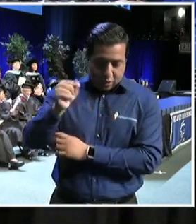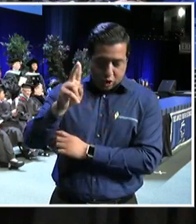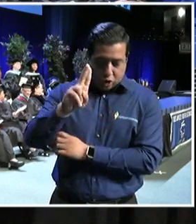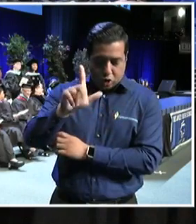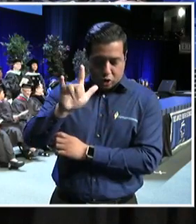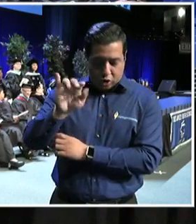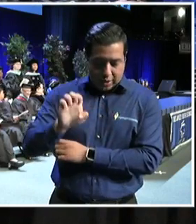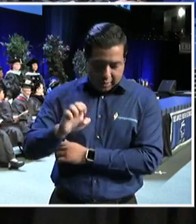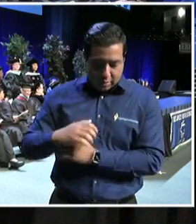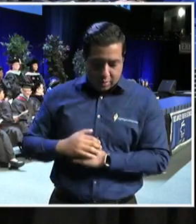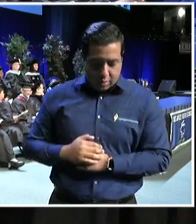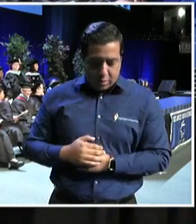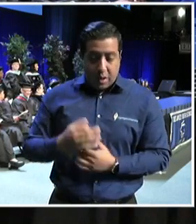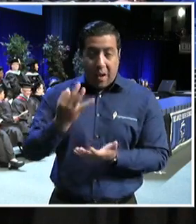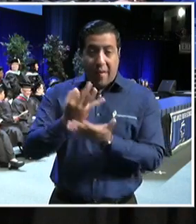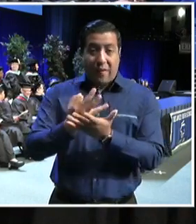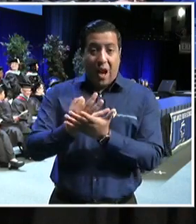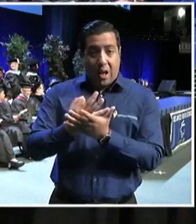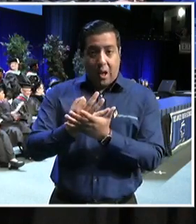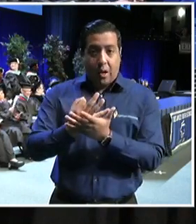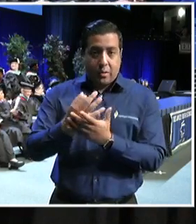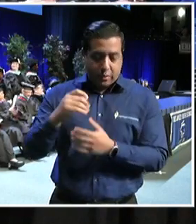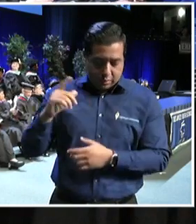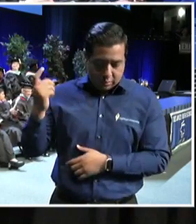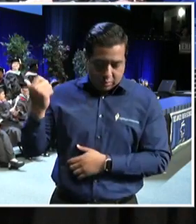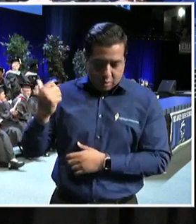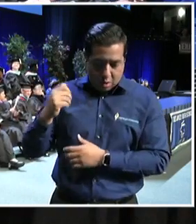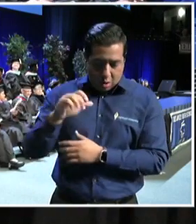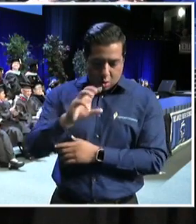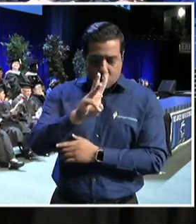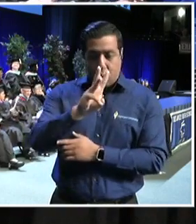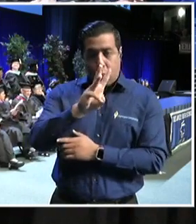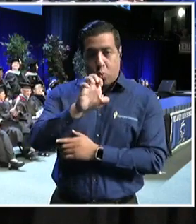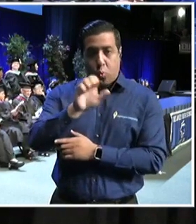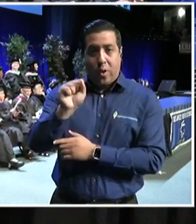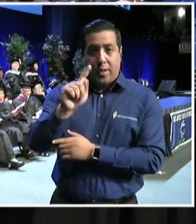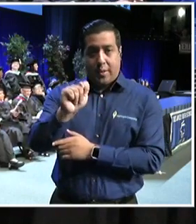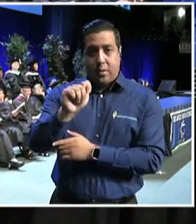Chief Financial Officer, Ann Westbrooks,